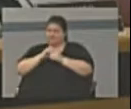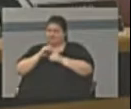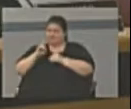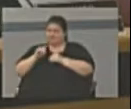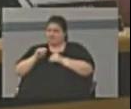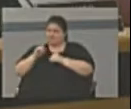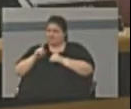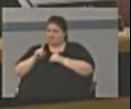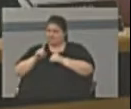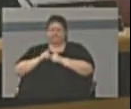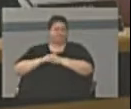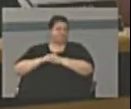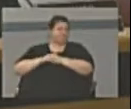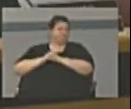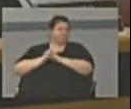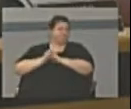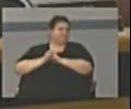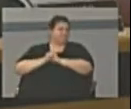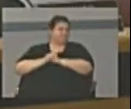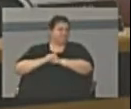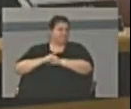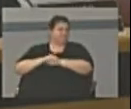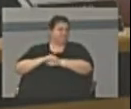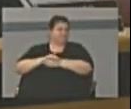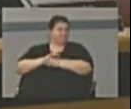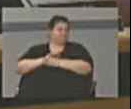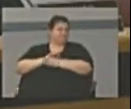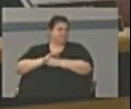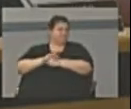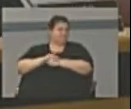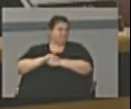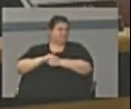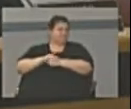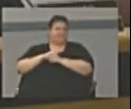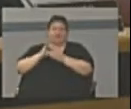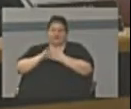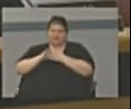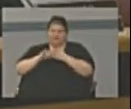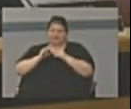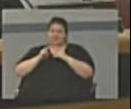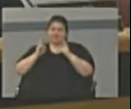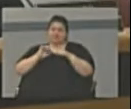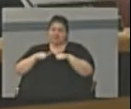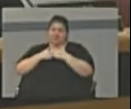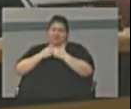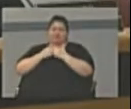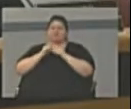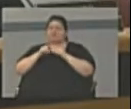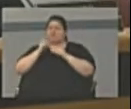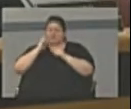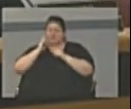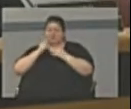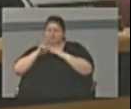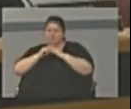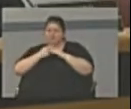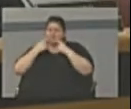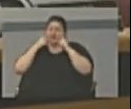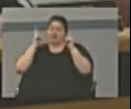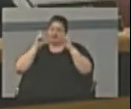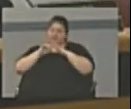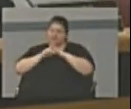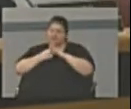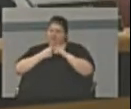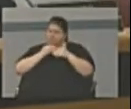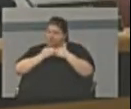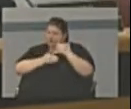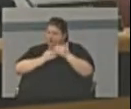location. That has been very challenging the last few years, but we think that things are starting to move forward. We